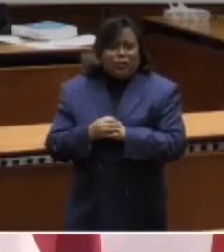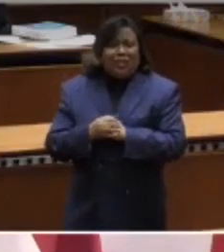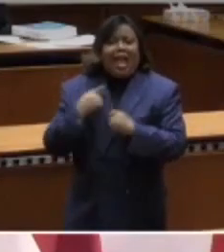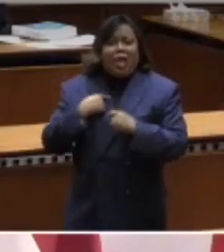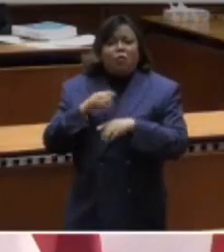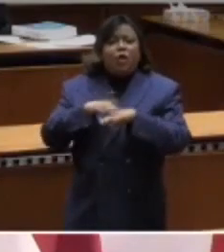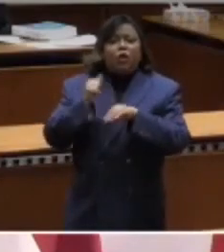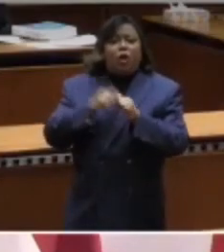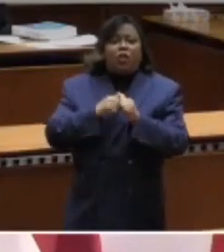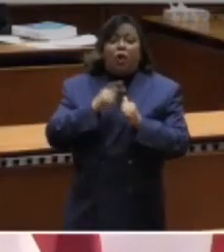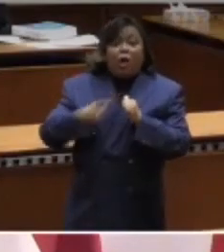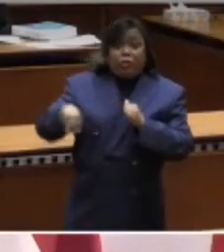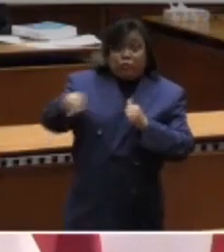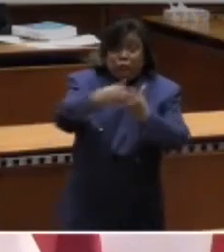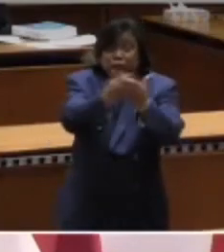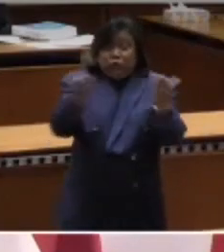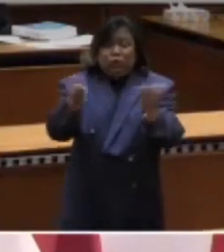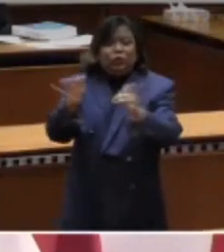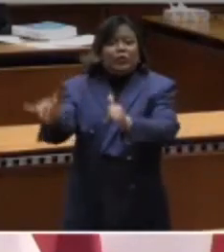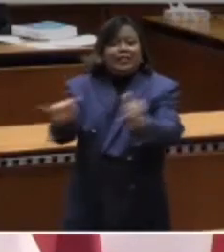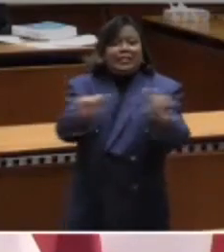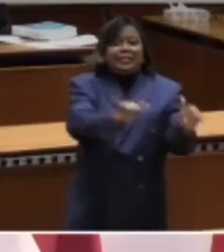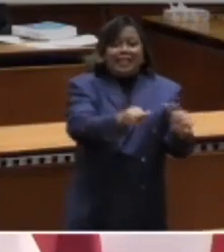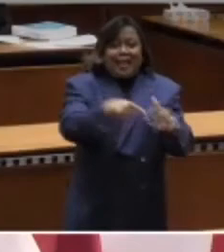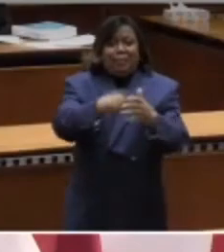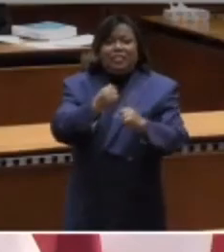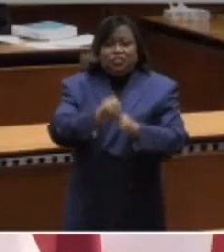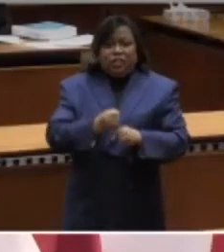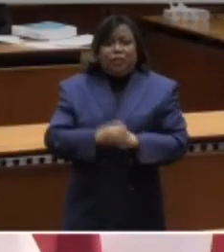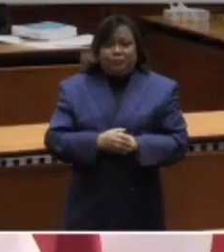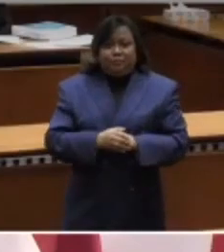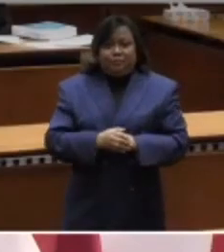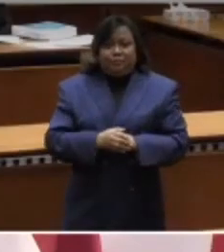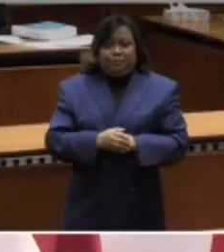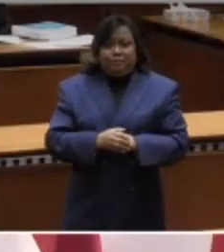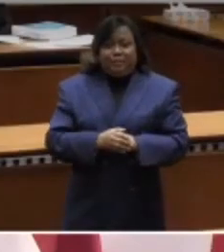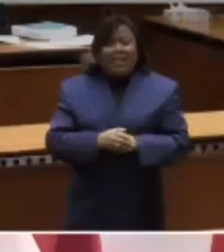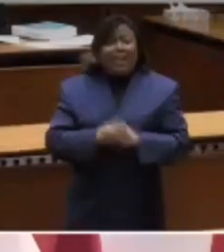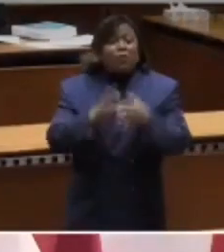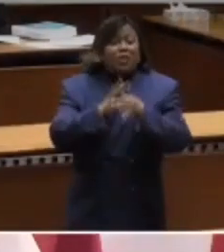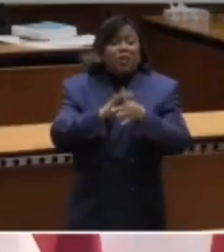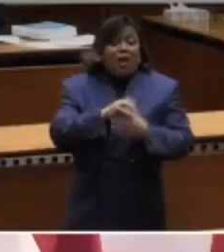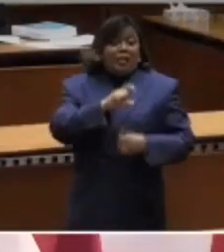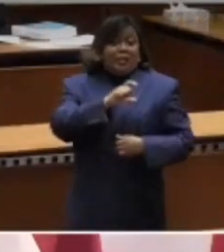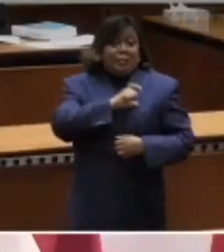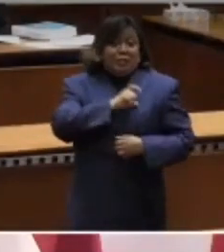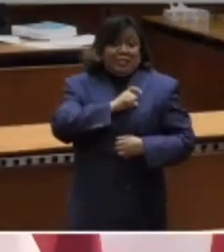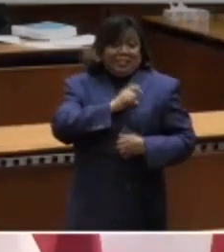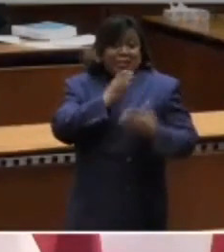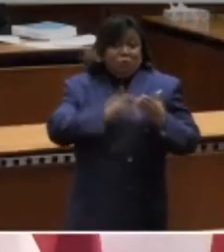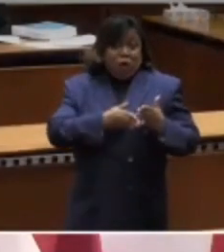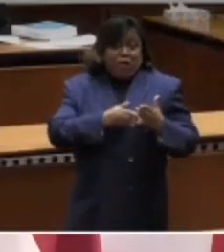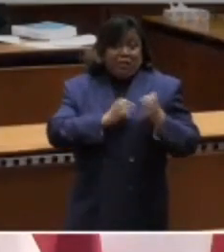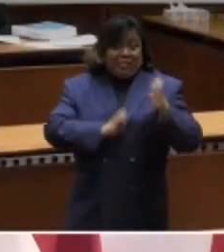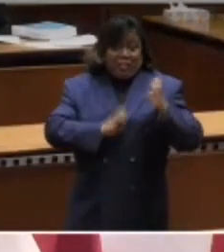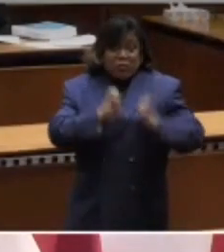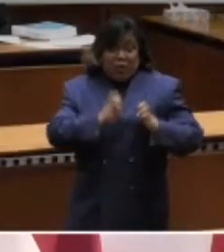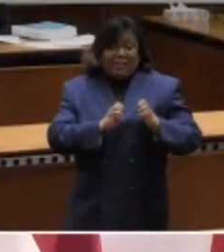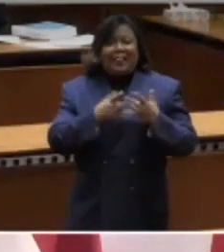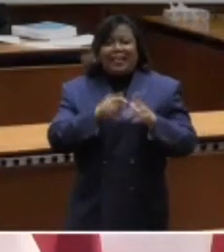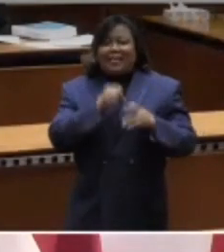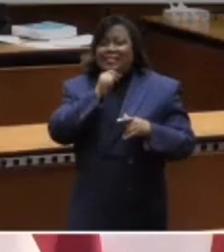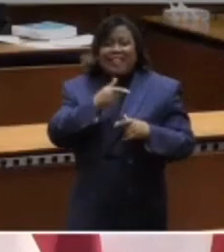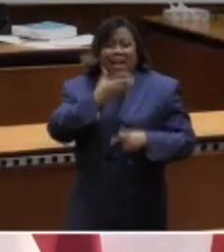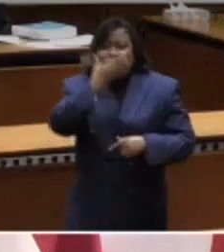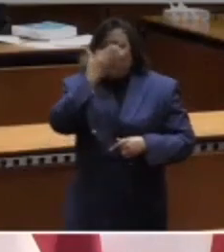And we are calling upon you to do the same this year. And regarding the policing side of the equation, let